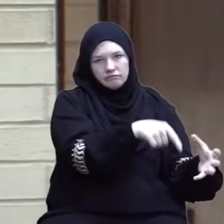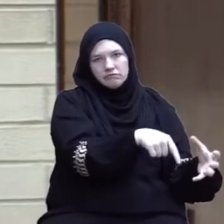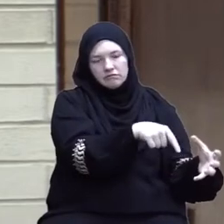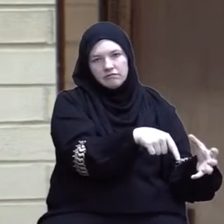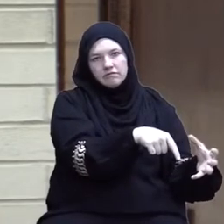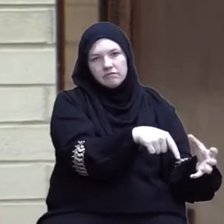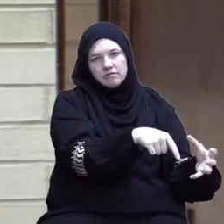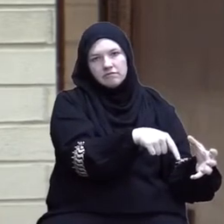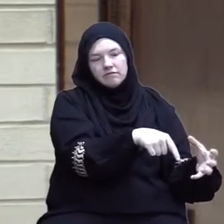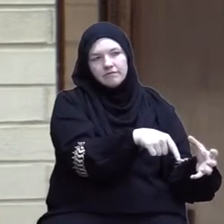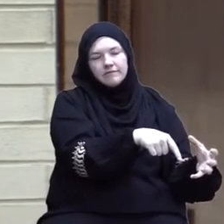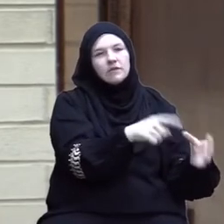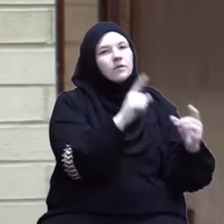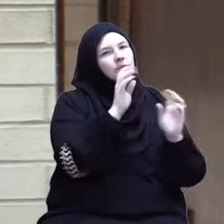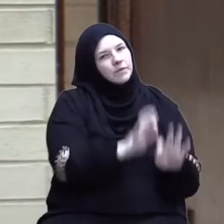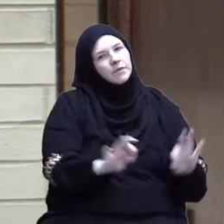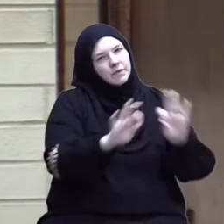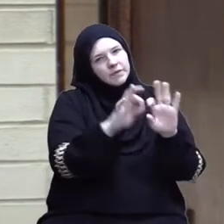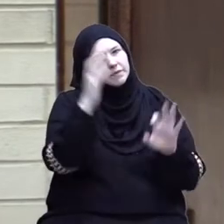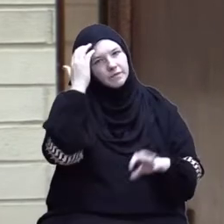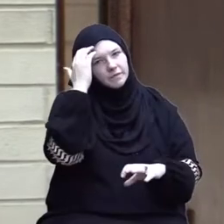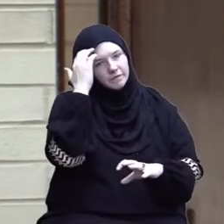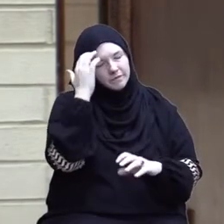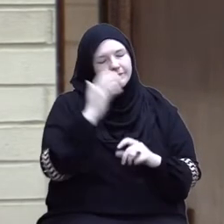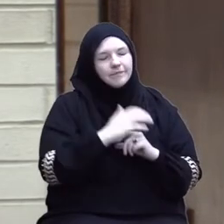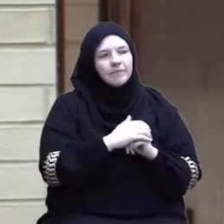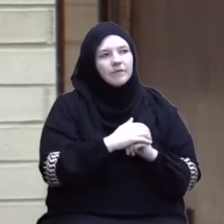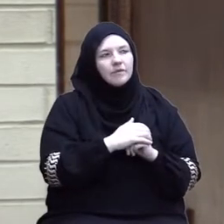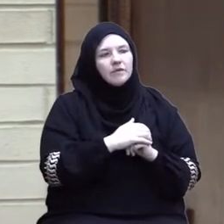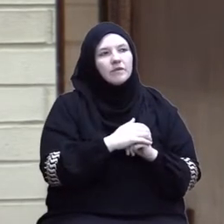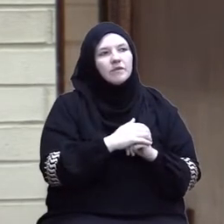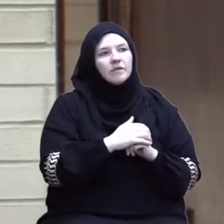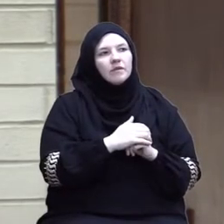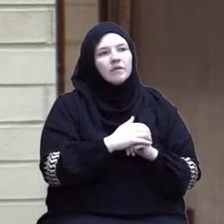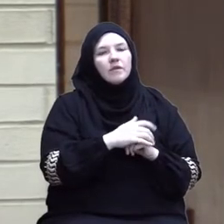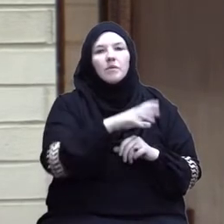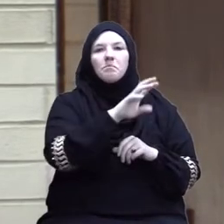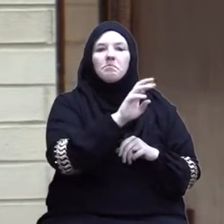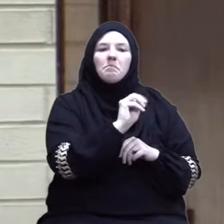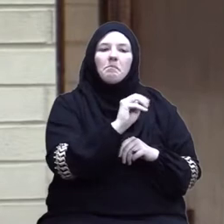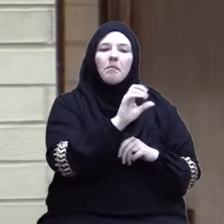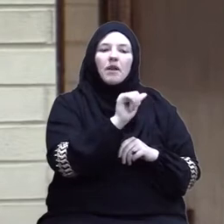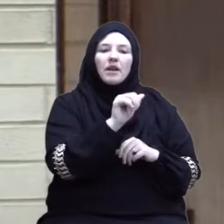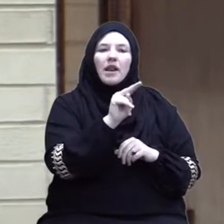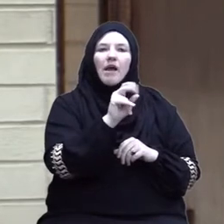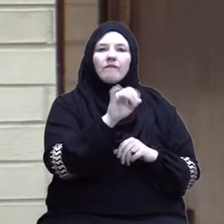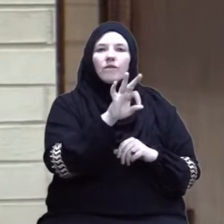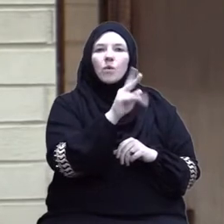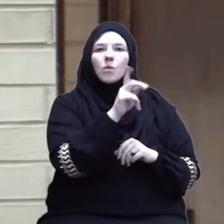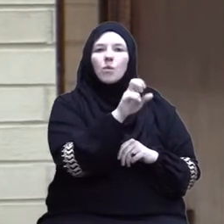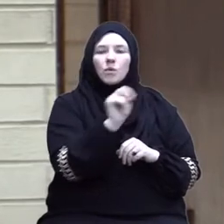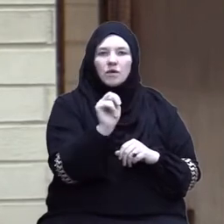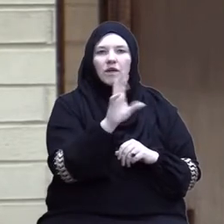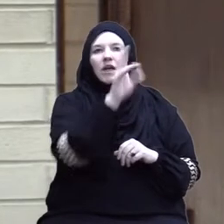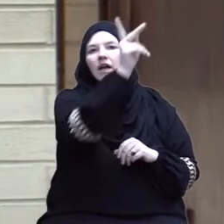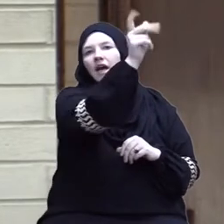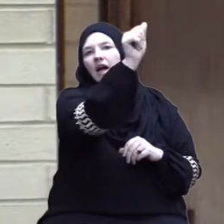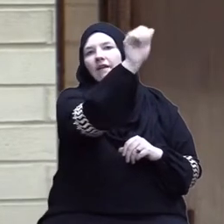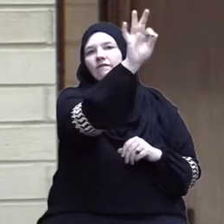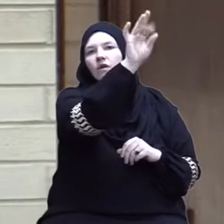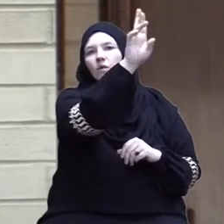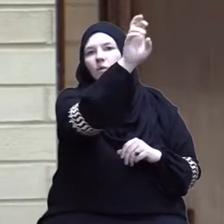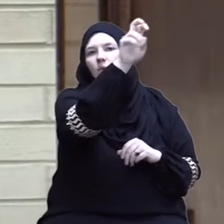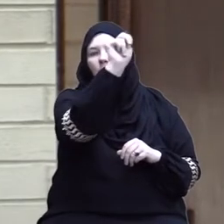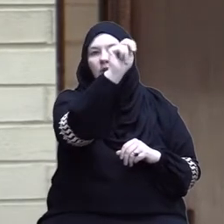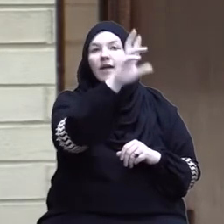This is very important to understand. The munafiqun are a subset of the kafirun, but the